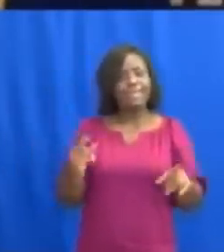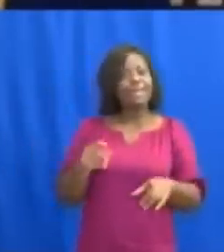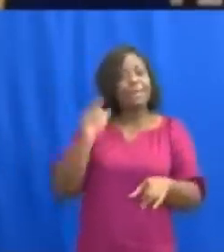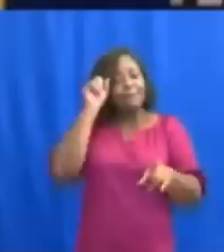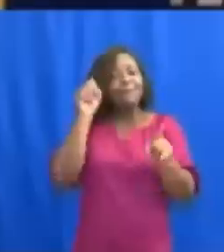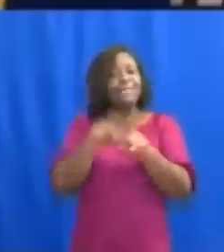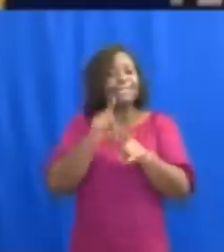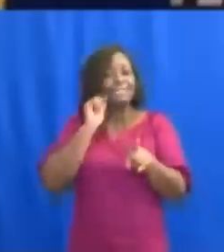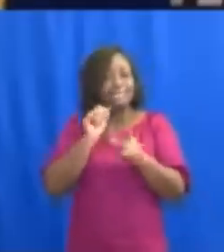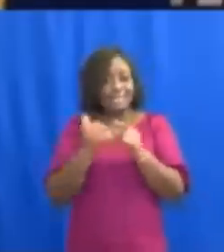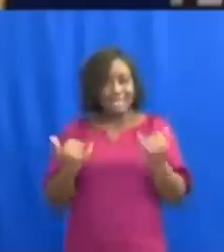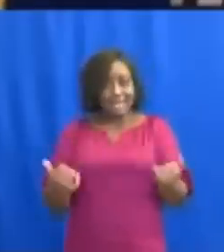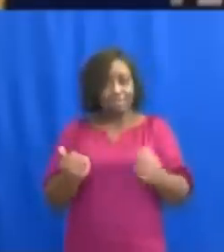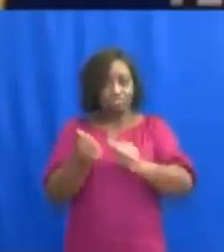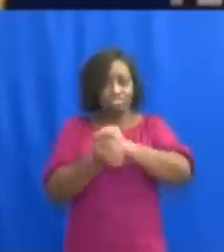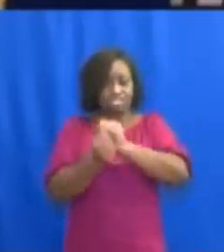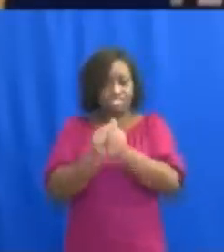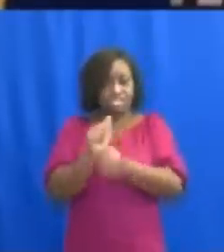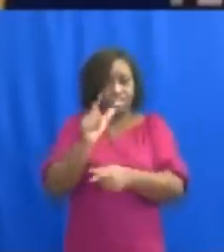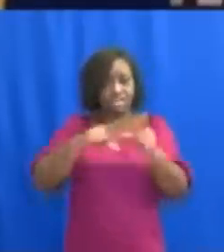anyamime kɛgye wɔ